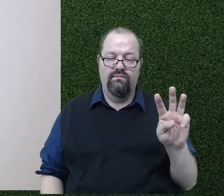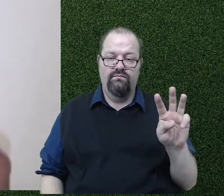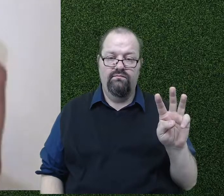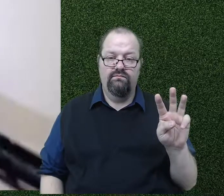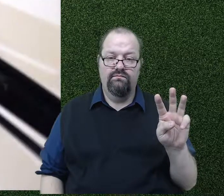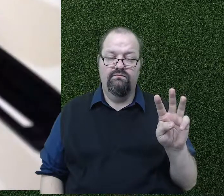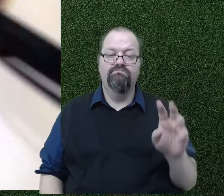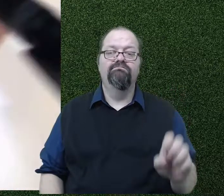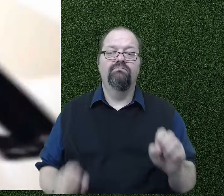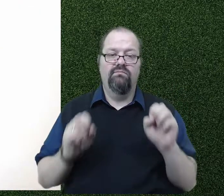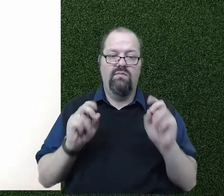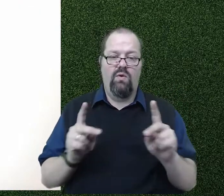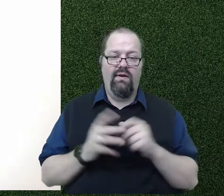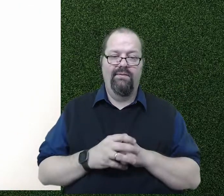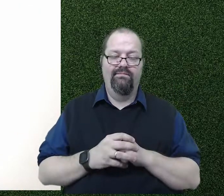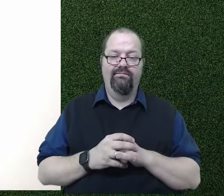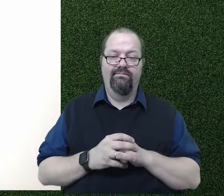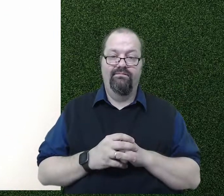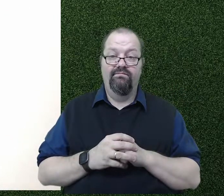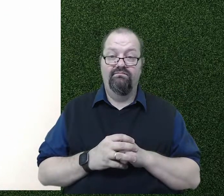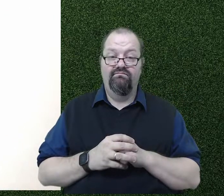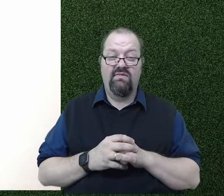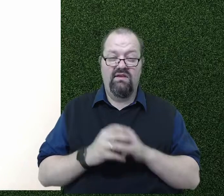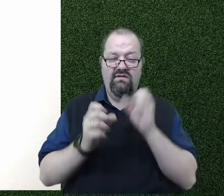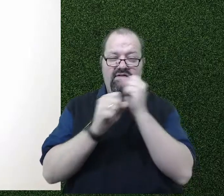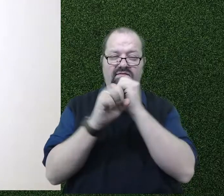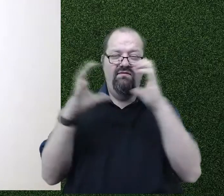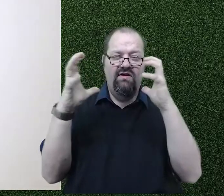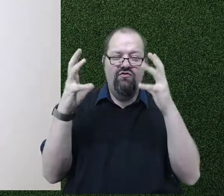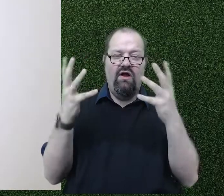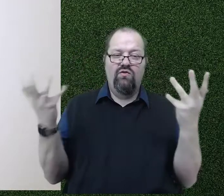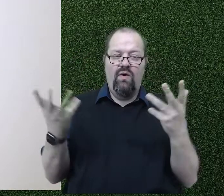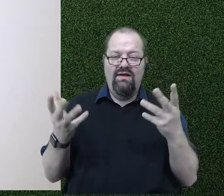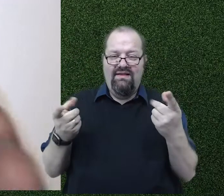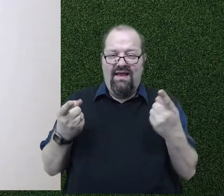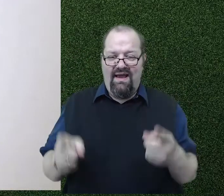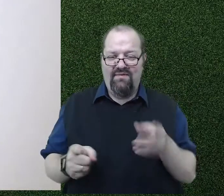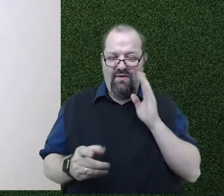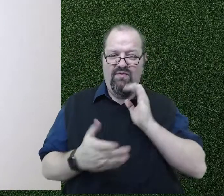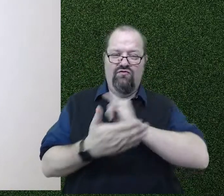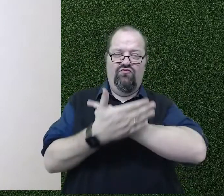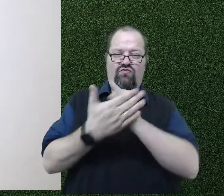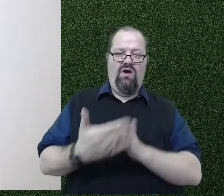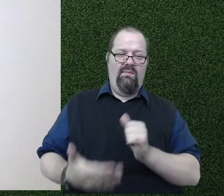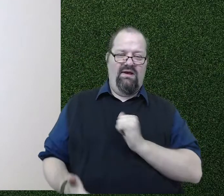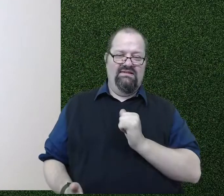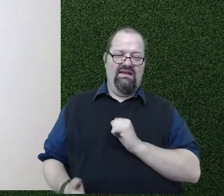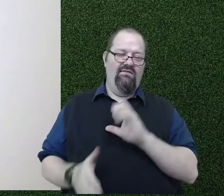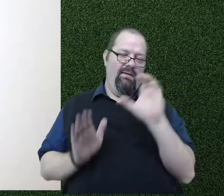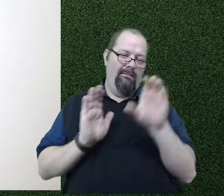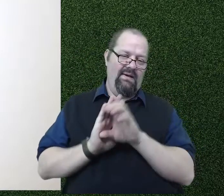Okay. And just to visualize what's going on, I'm going to draw myself a picture.